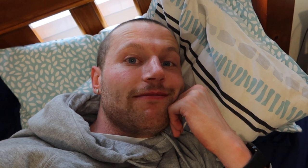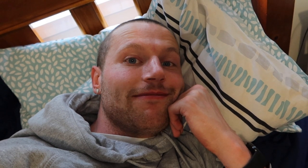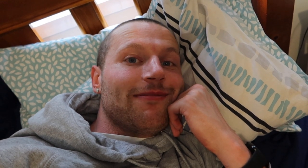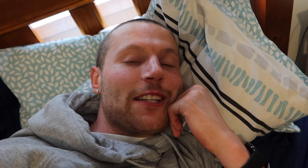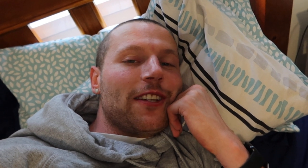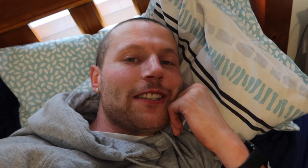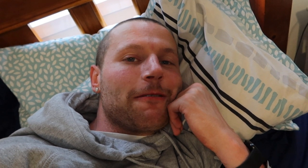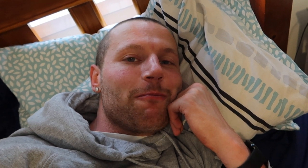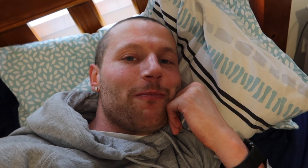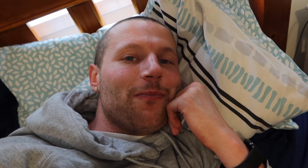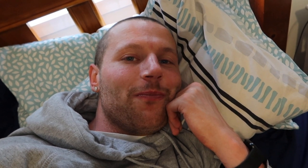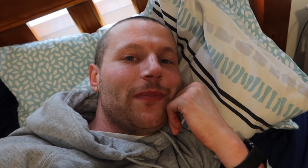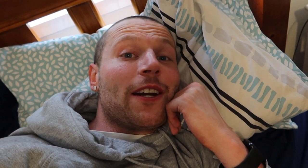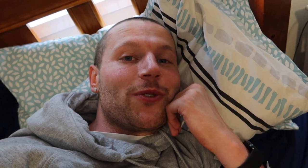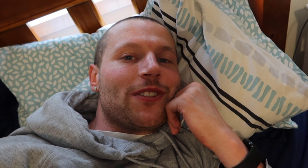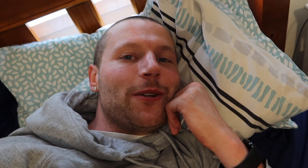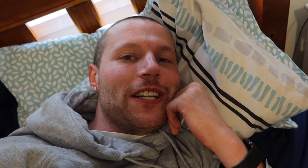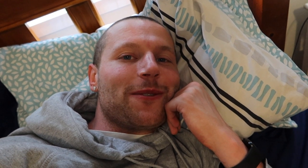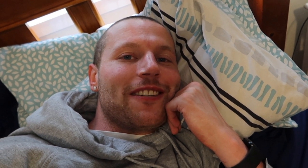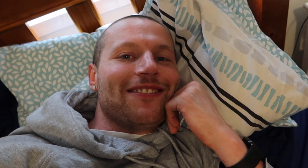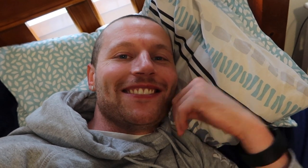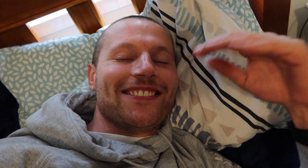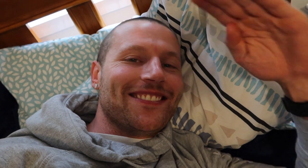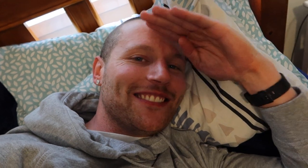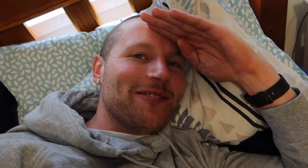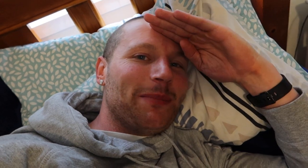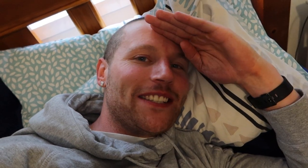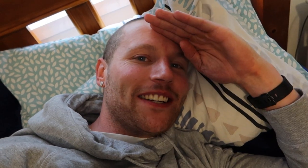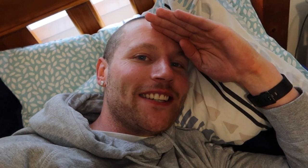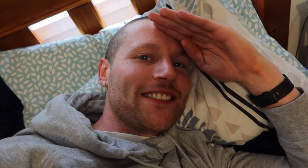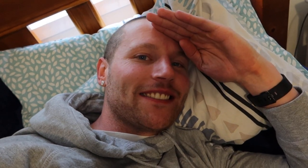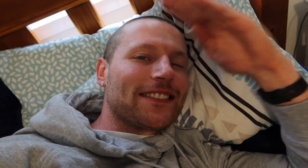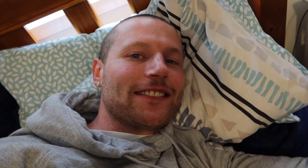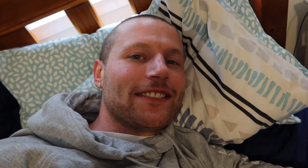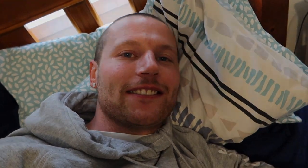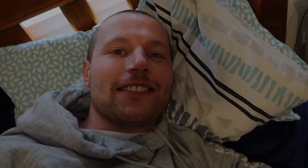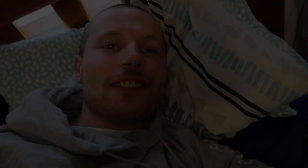Anyways, thanks for listening, and I'll see you on the next one. Peace out, guys.